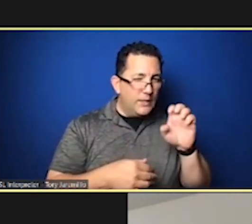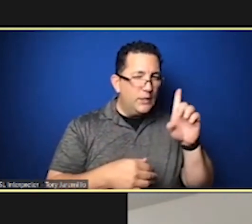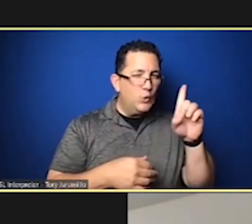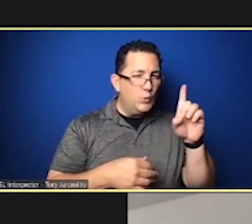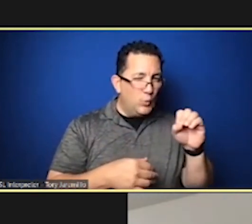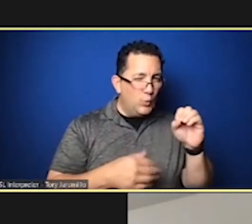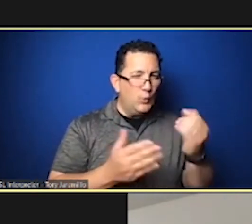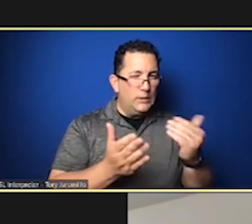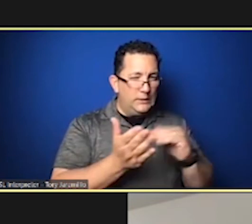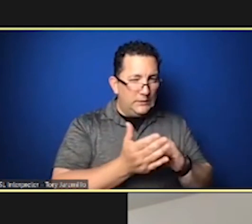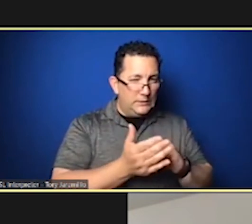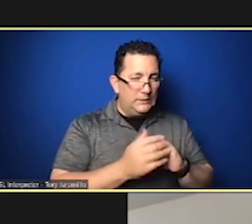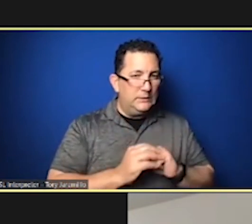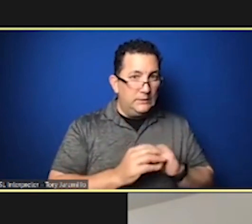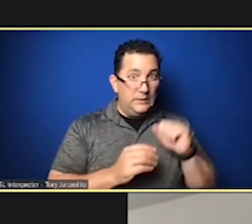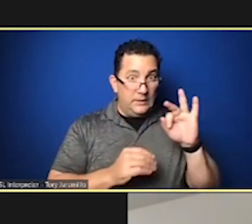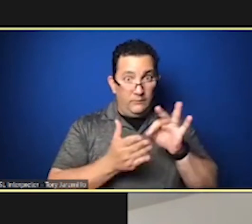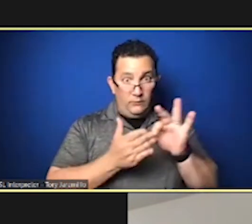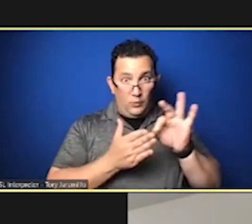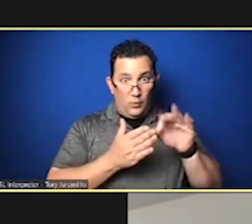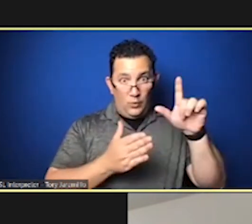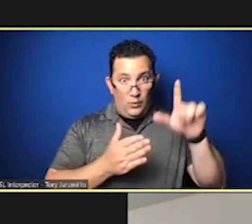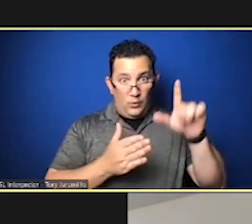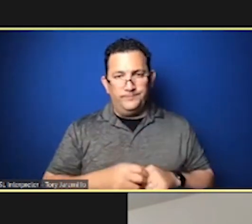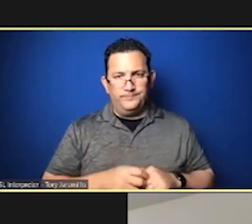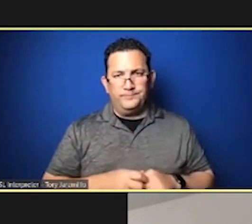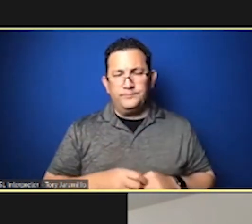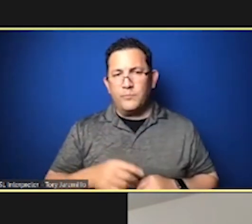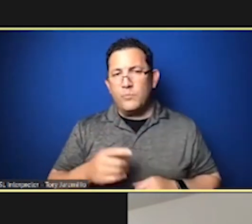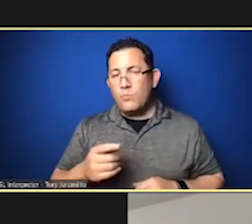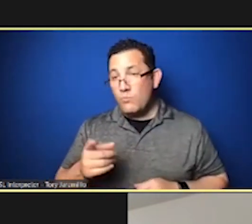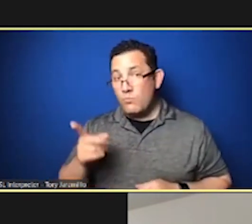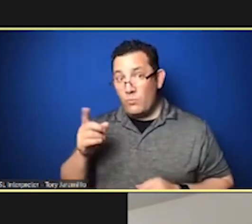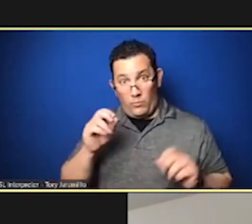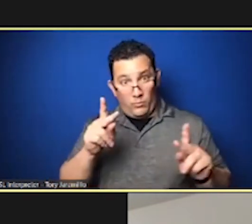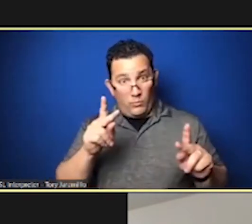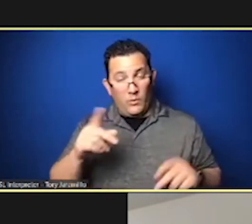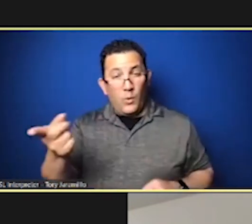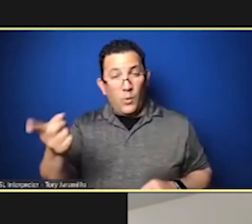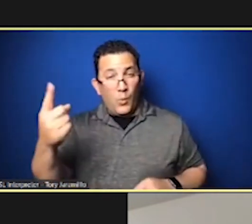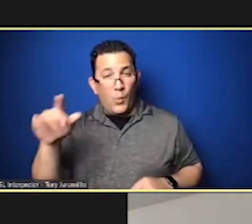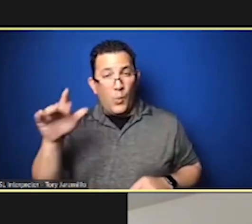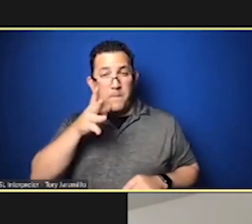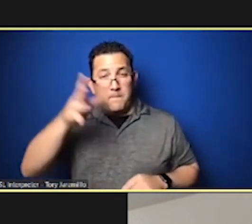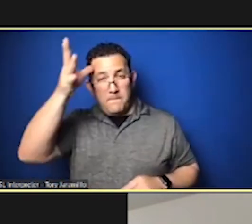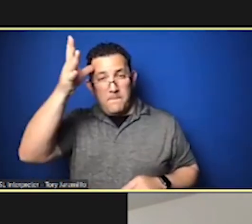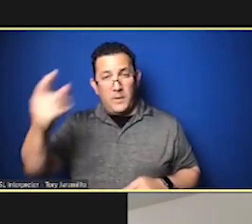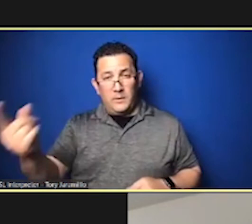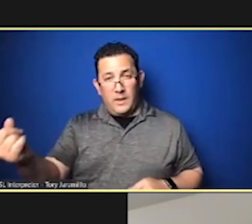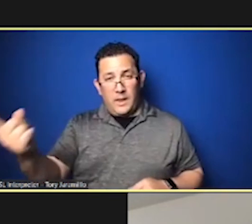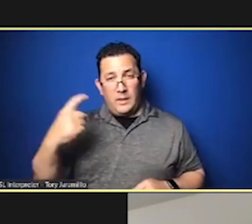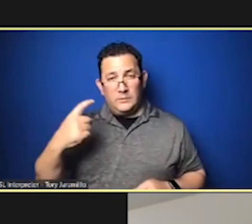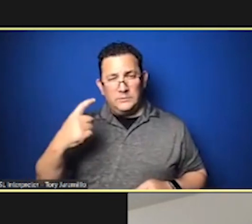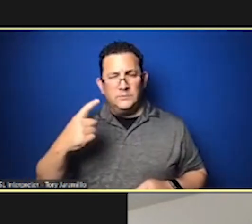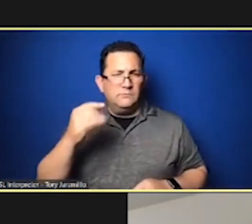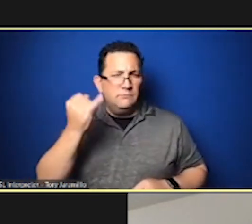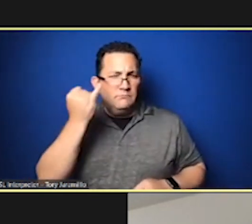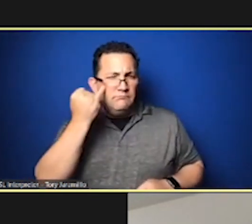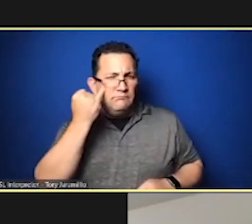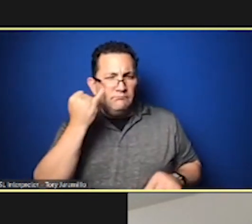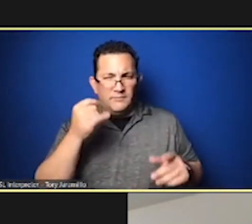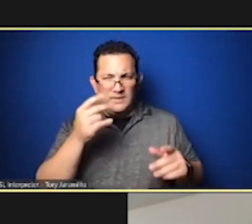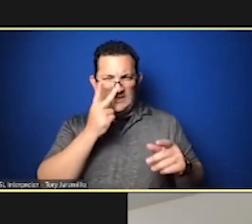low. Okay, and we have one parent that's asking, what if the grades are different from